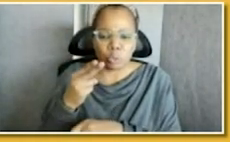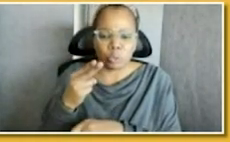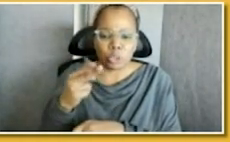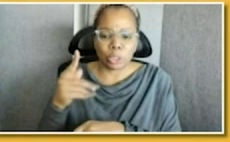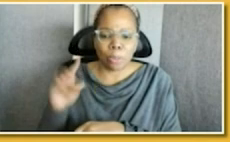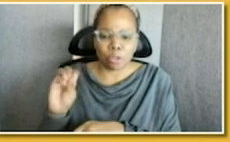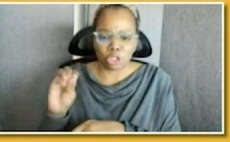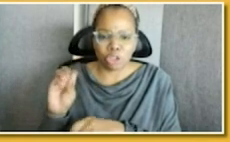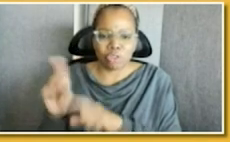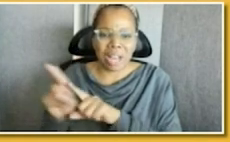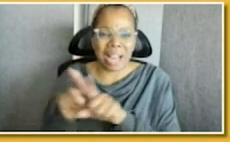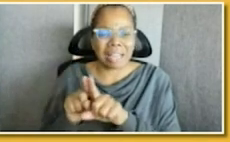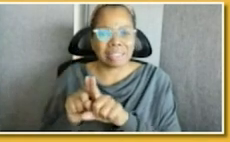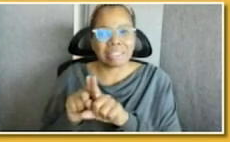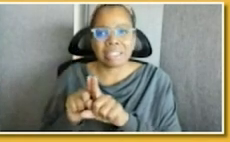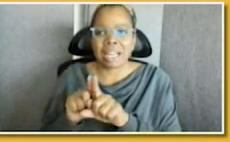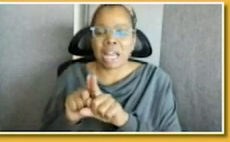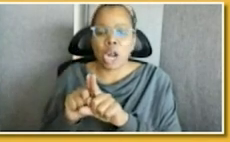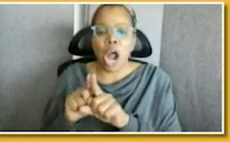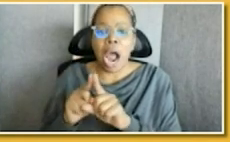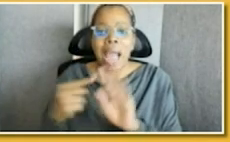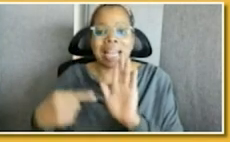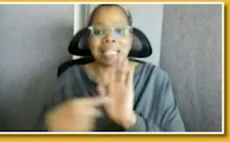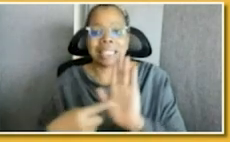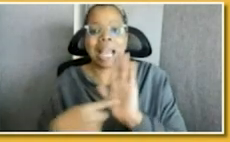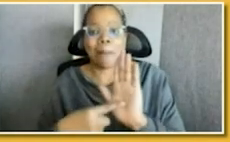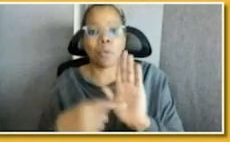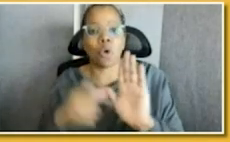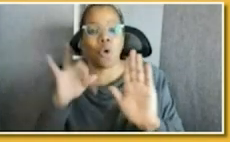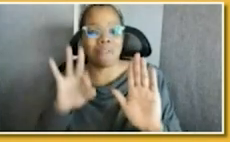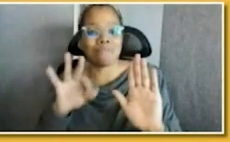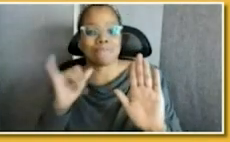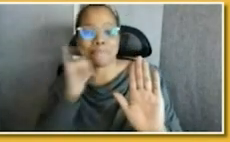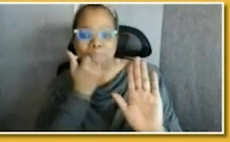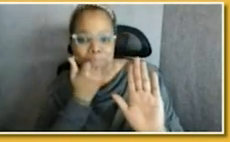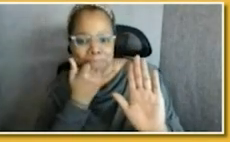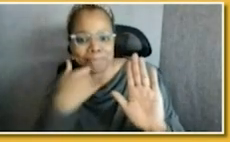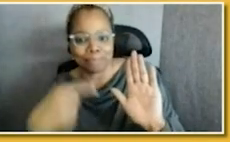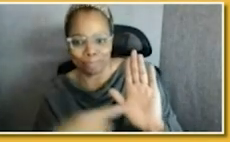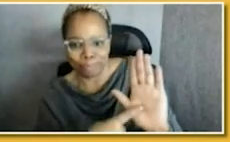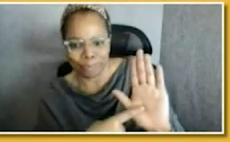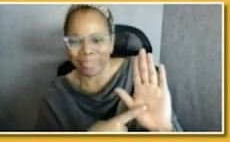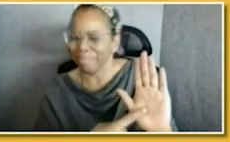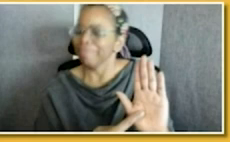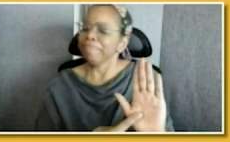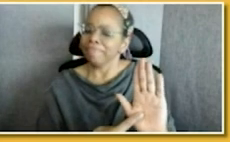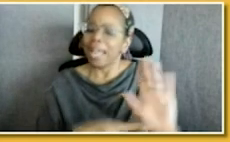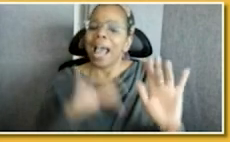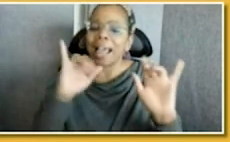scapegoat. And that was kind of what happened with this law,